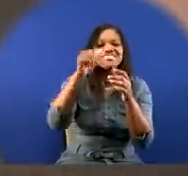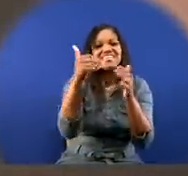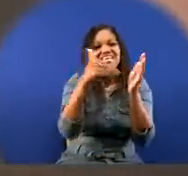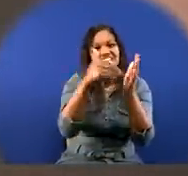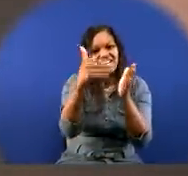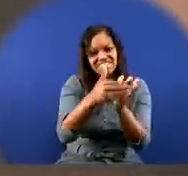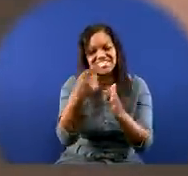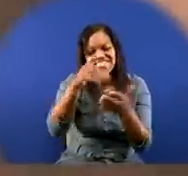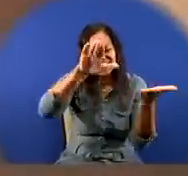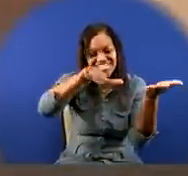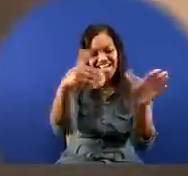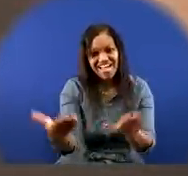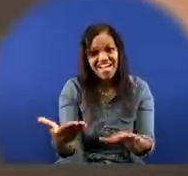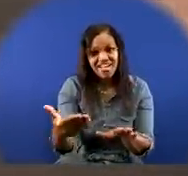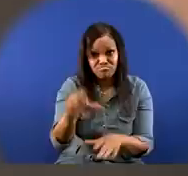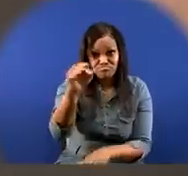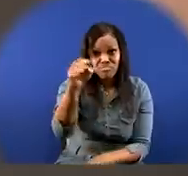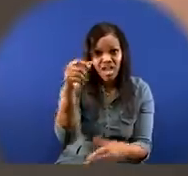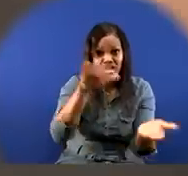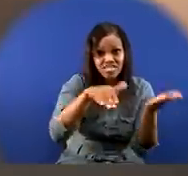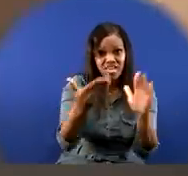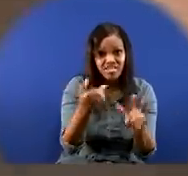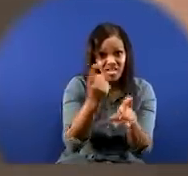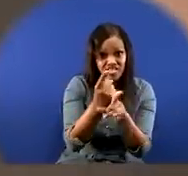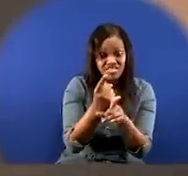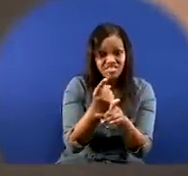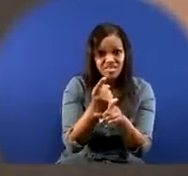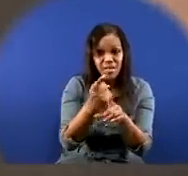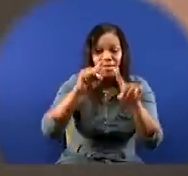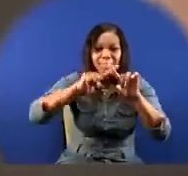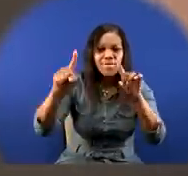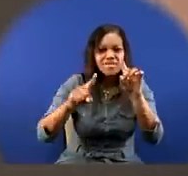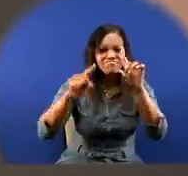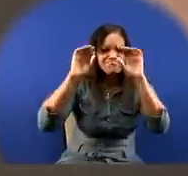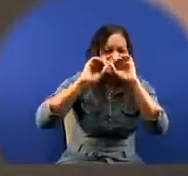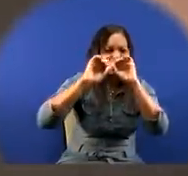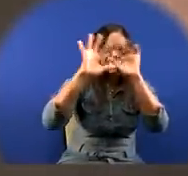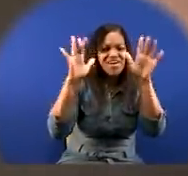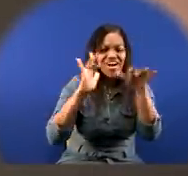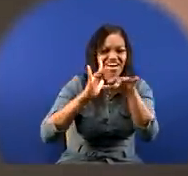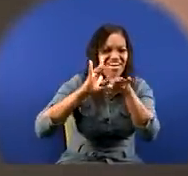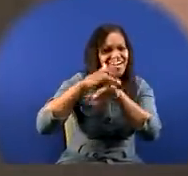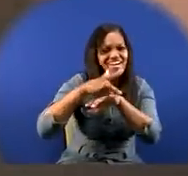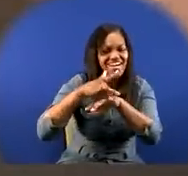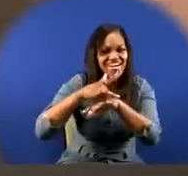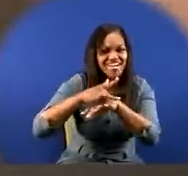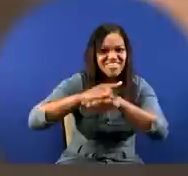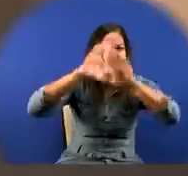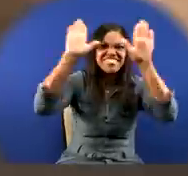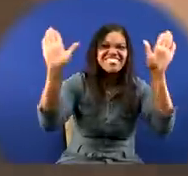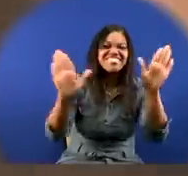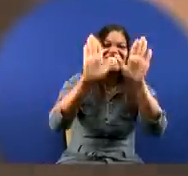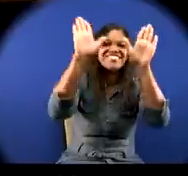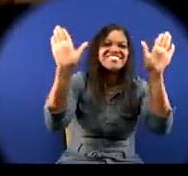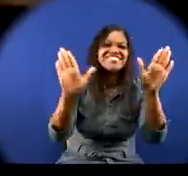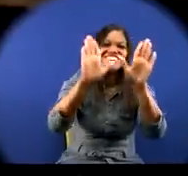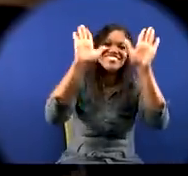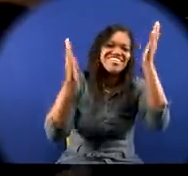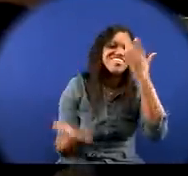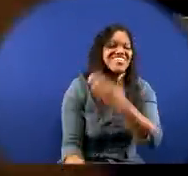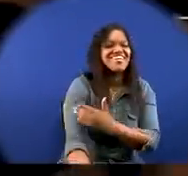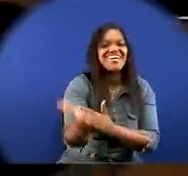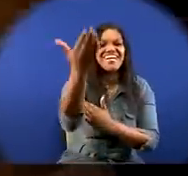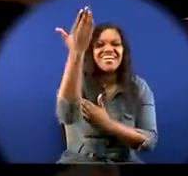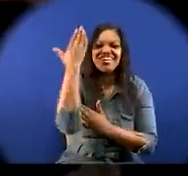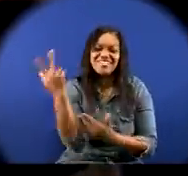died, didn't he die? But bright early Sunday morning,